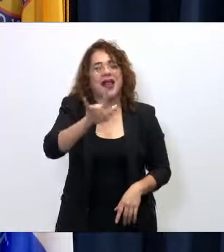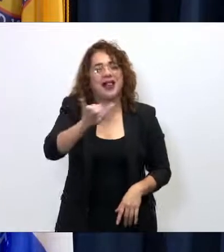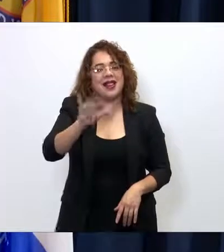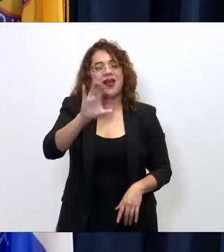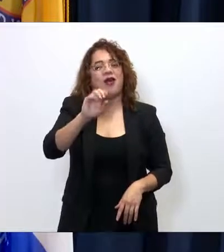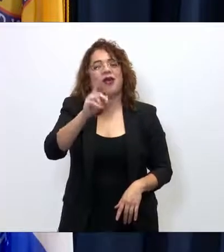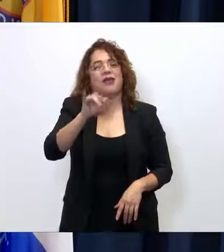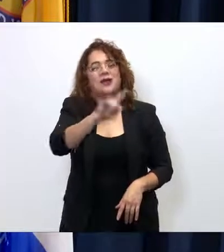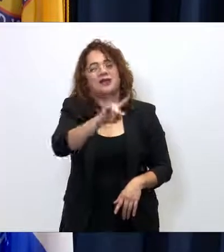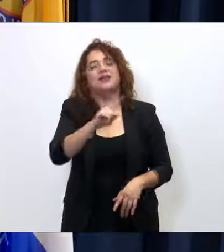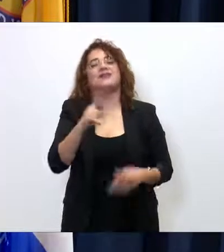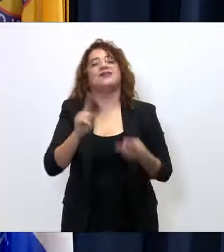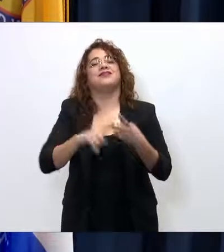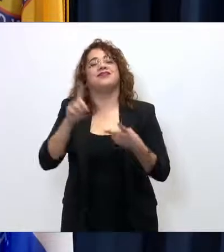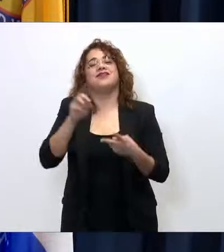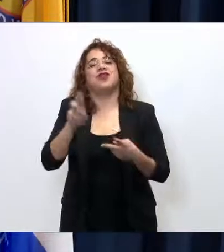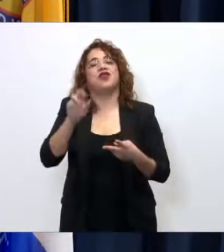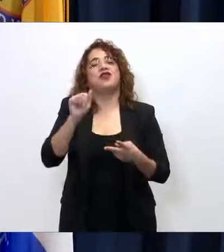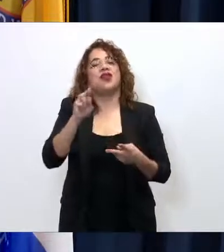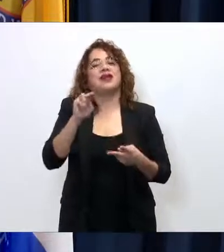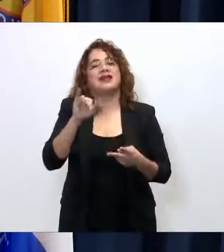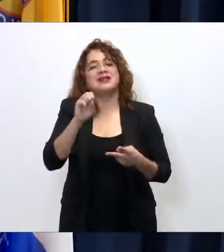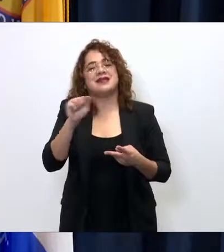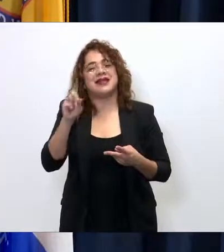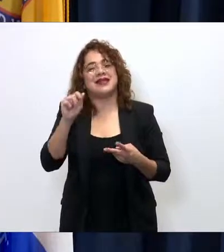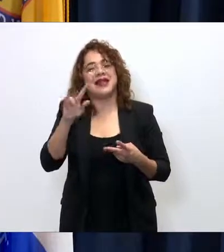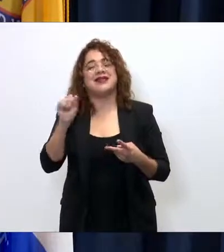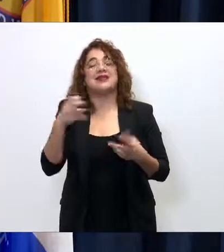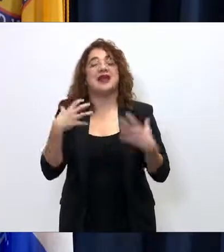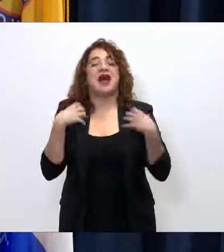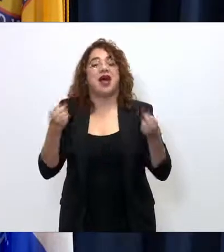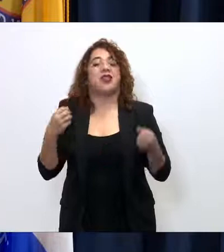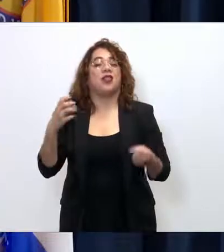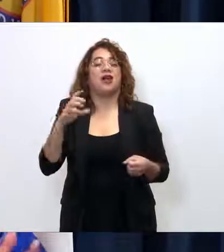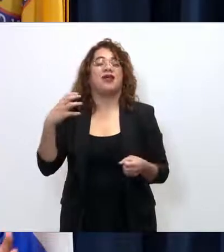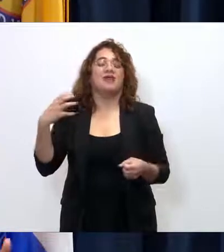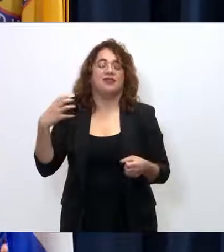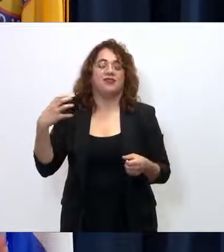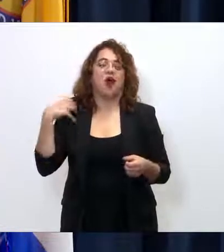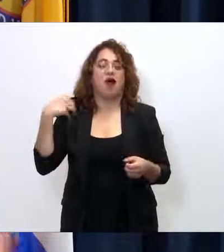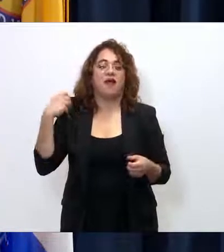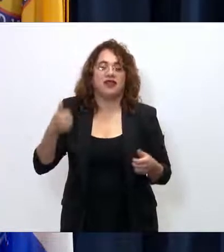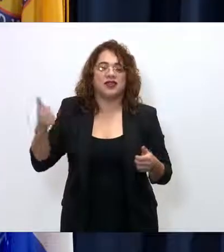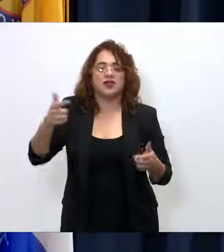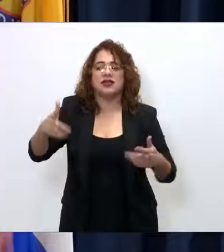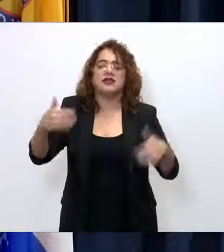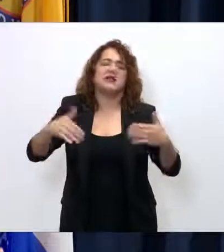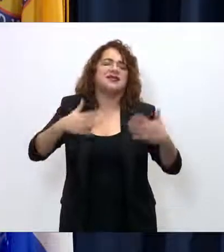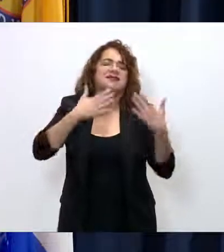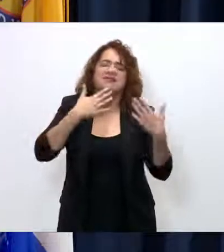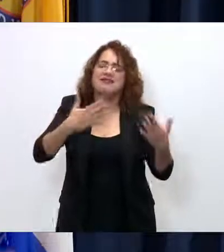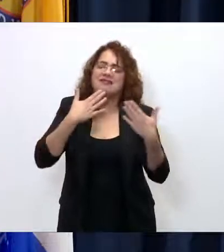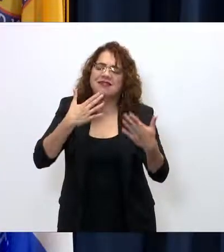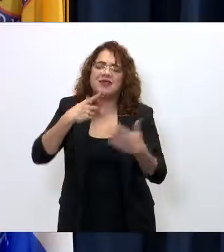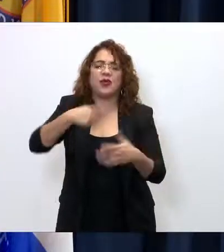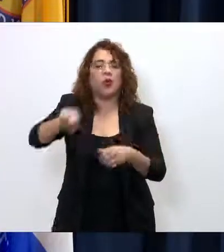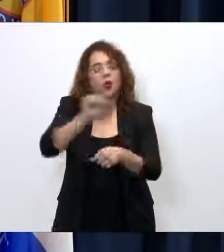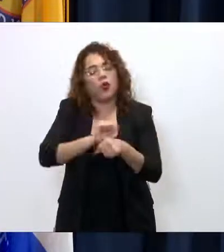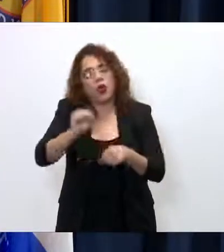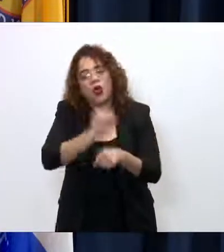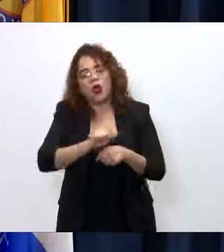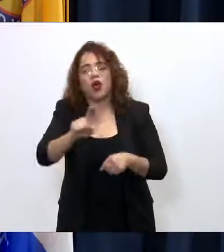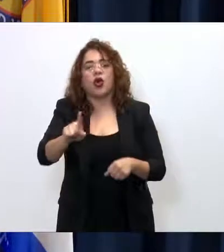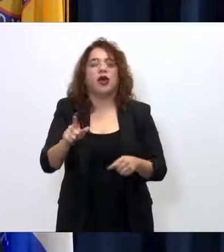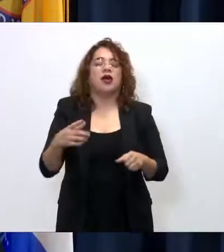hear from, Dr. Anissa Davis, our health officer, and every single person that works or volunteers at our vaccination centers